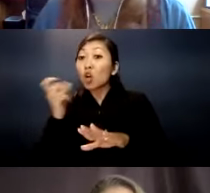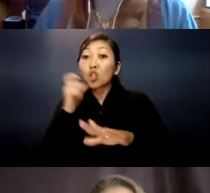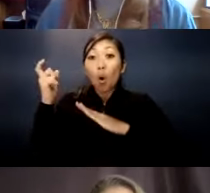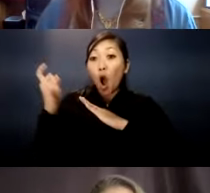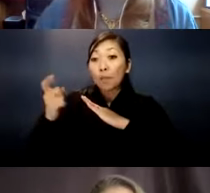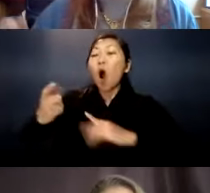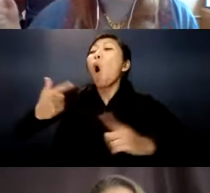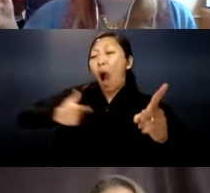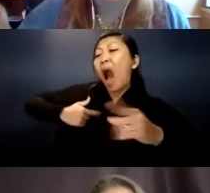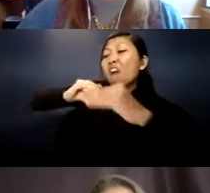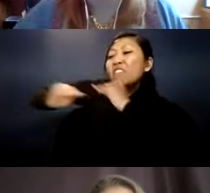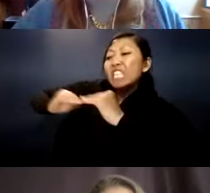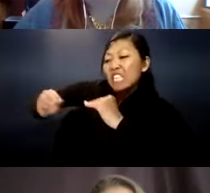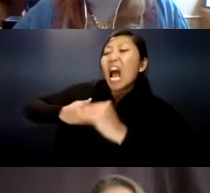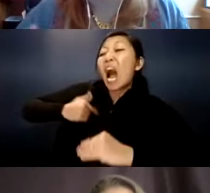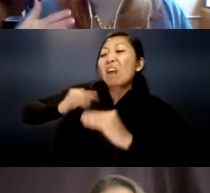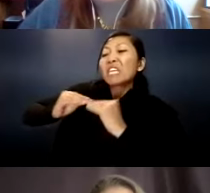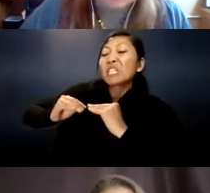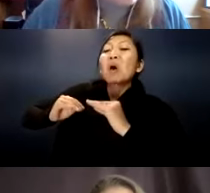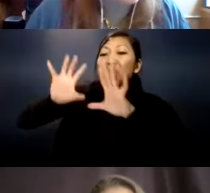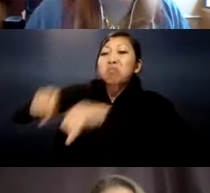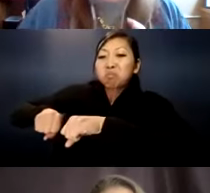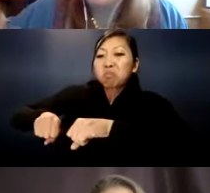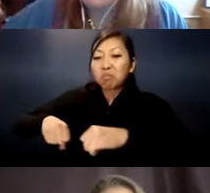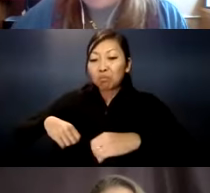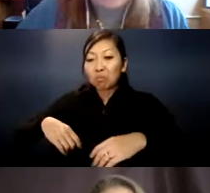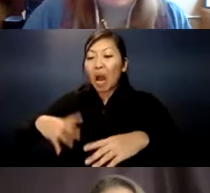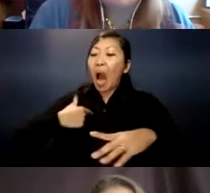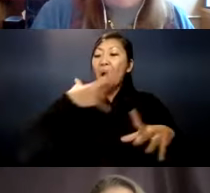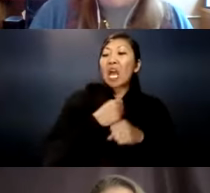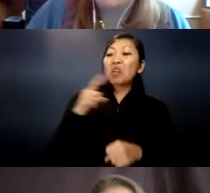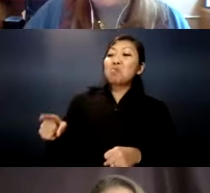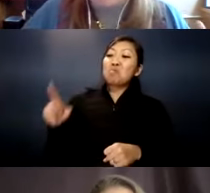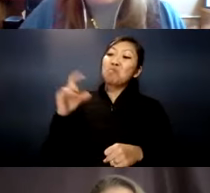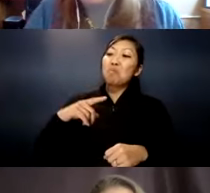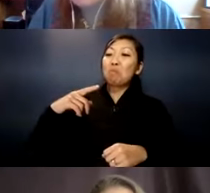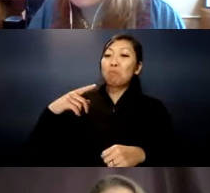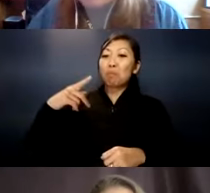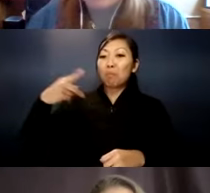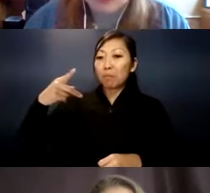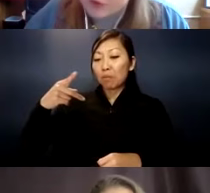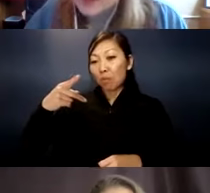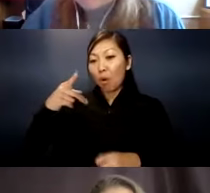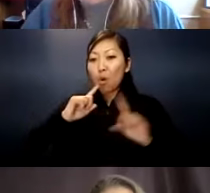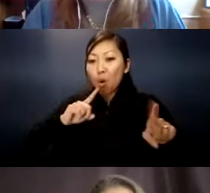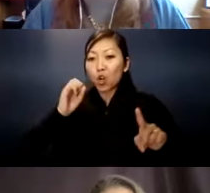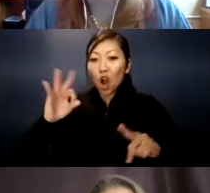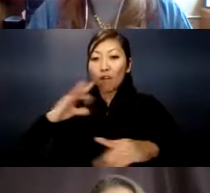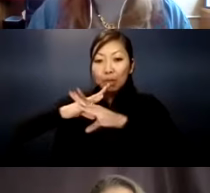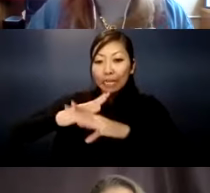fix everything and say, okay, we're getting you a protective order, we're taking you away from this person, we're getting you somewhere